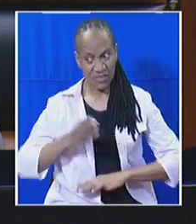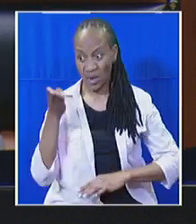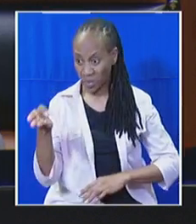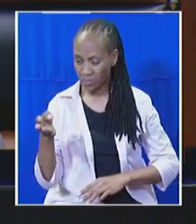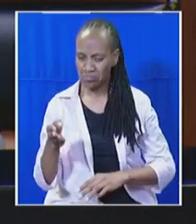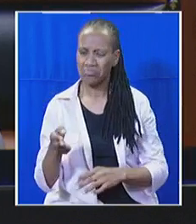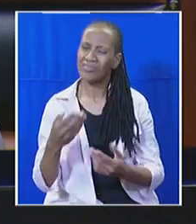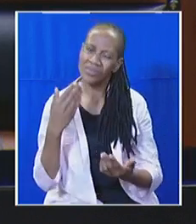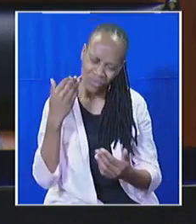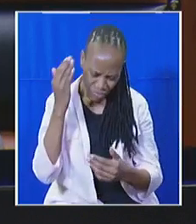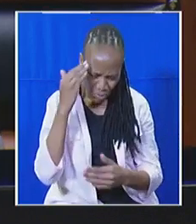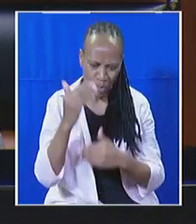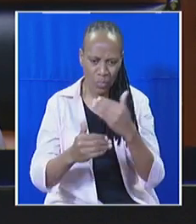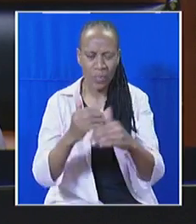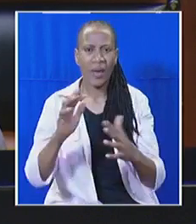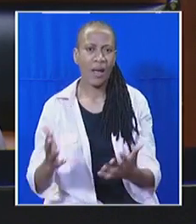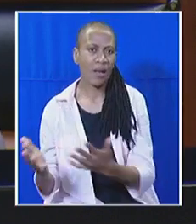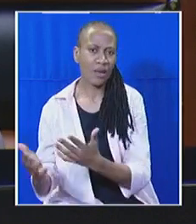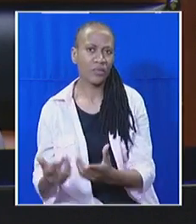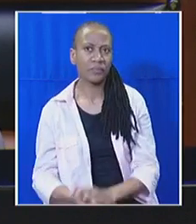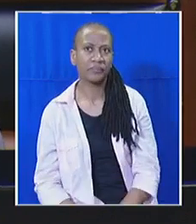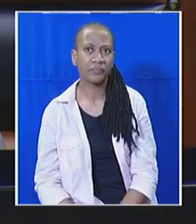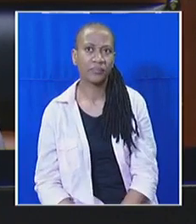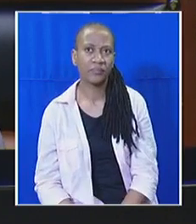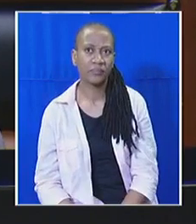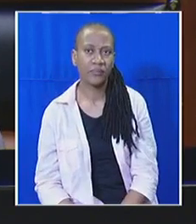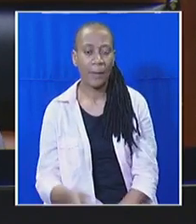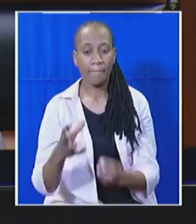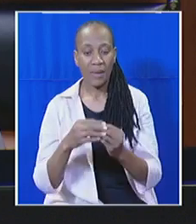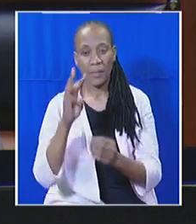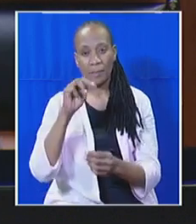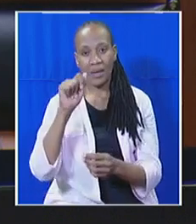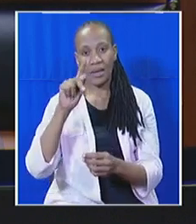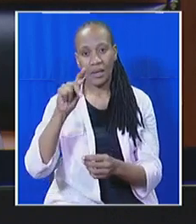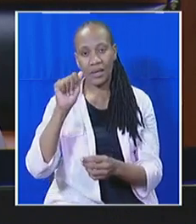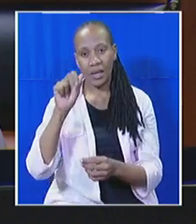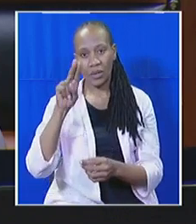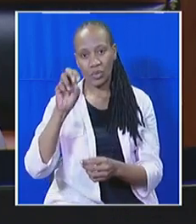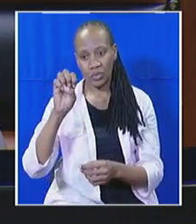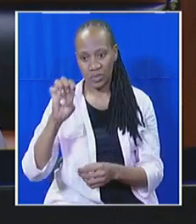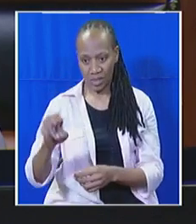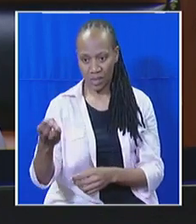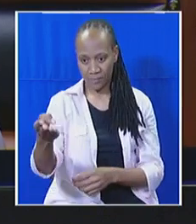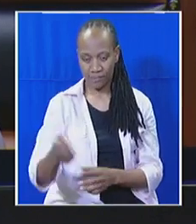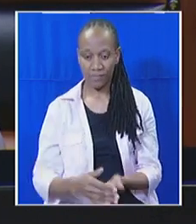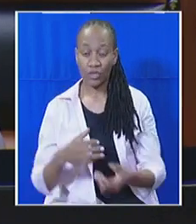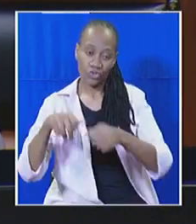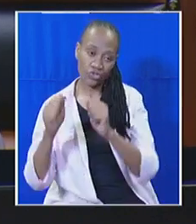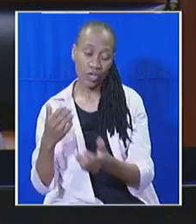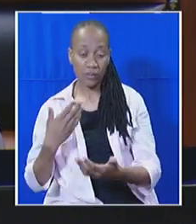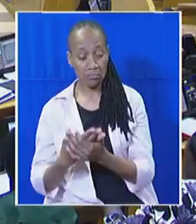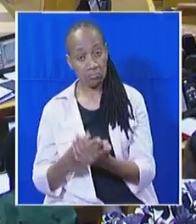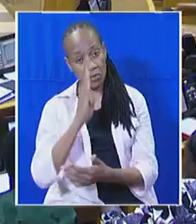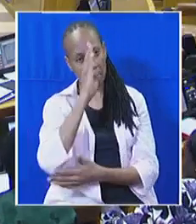the answer that you wanted. Honorable Makause? Chair, may I address you? With